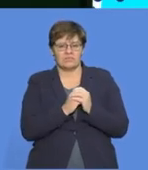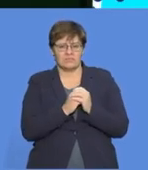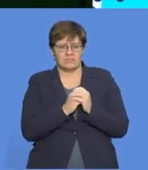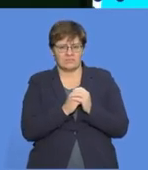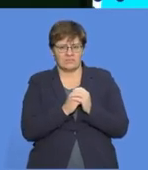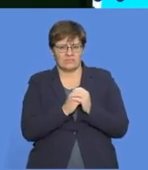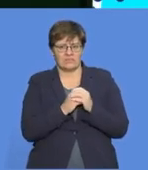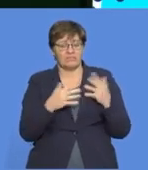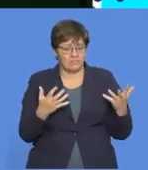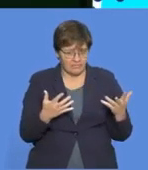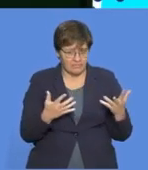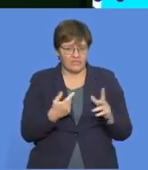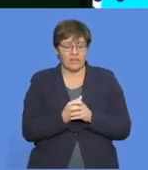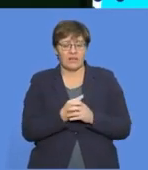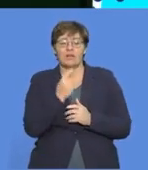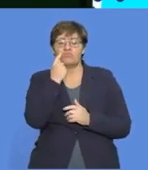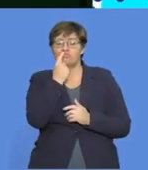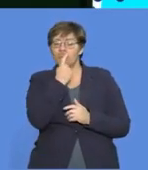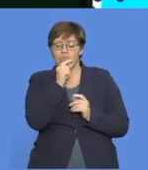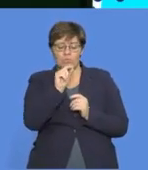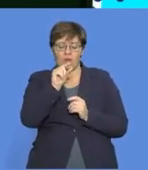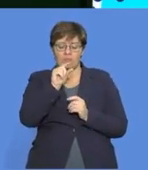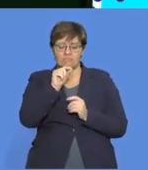just like lips that are busy kissing you.